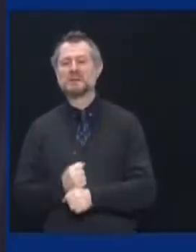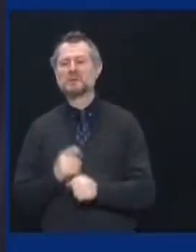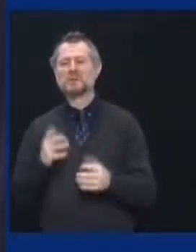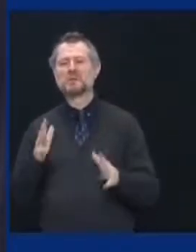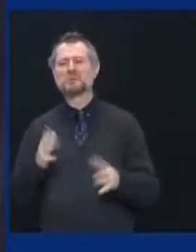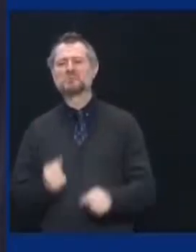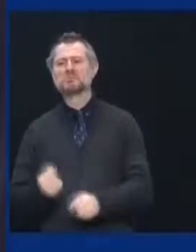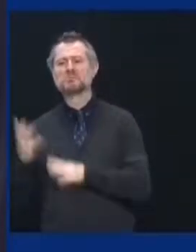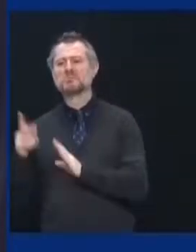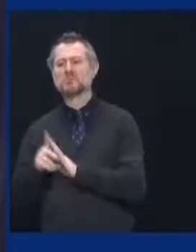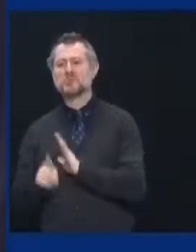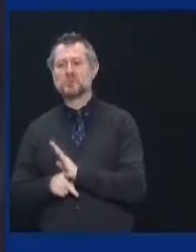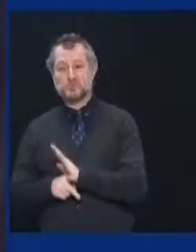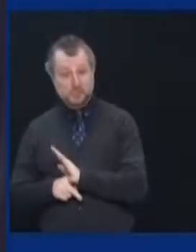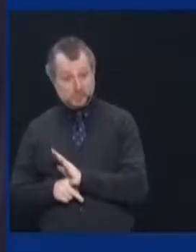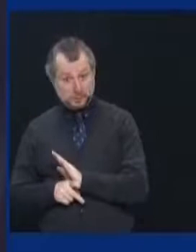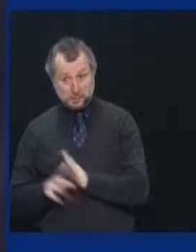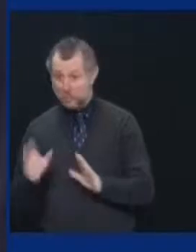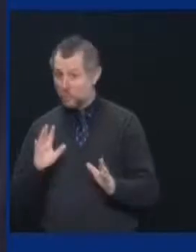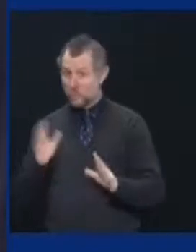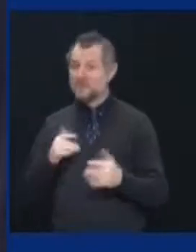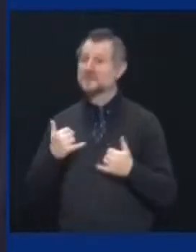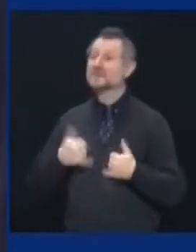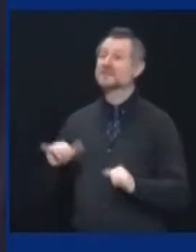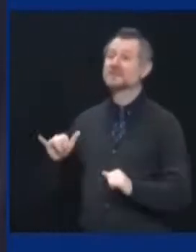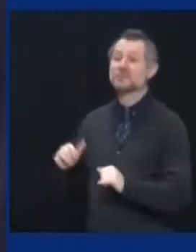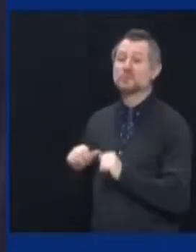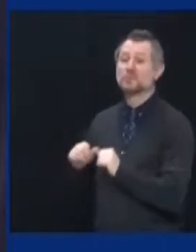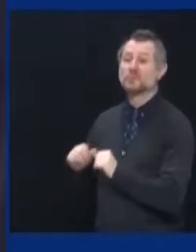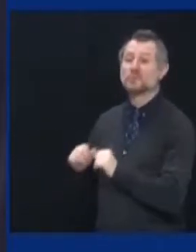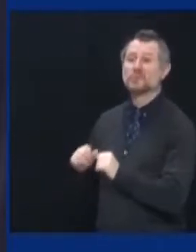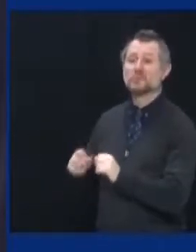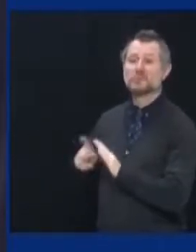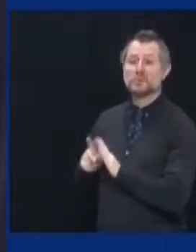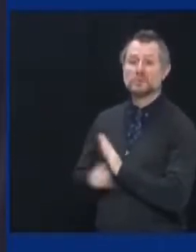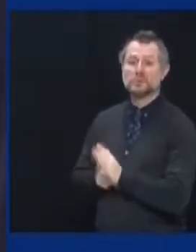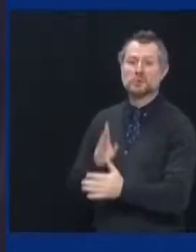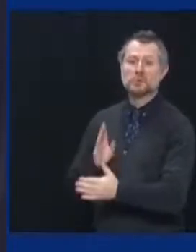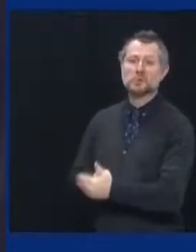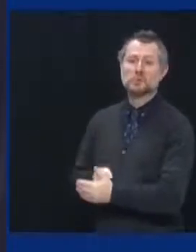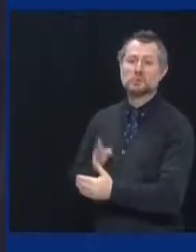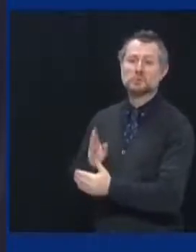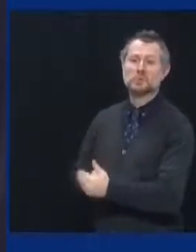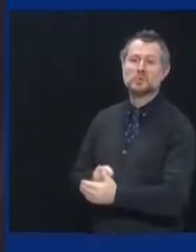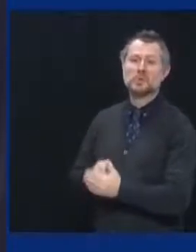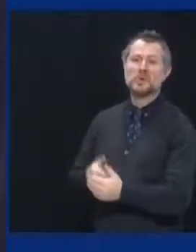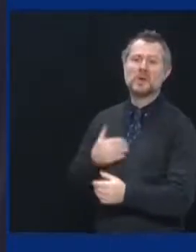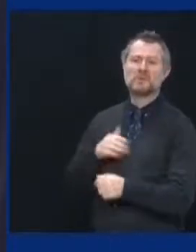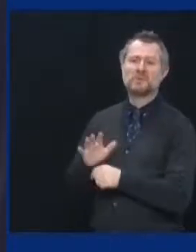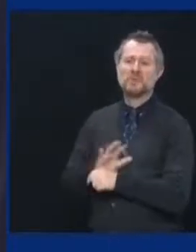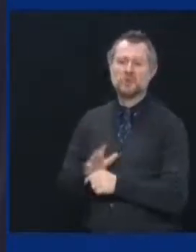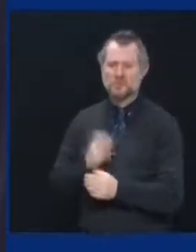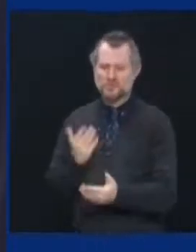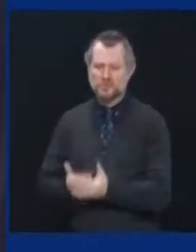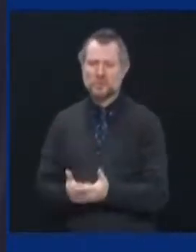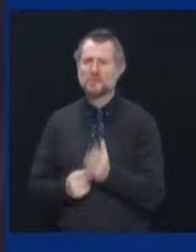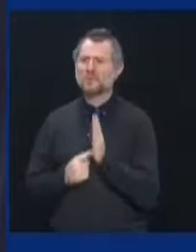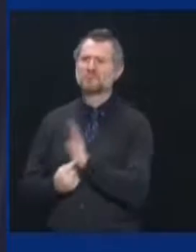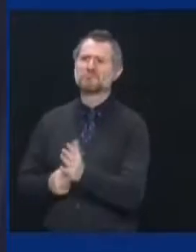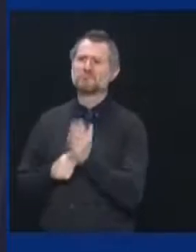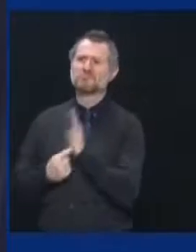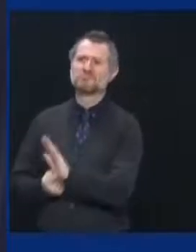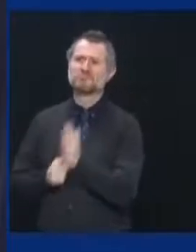And for years, people were saying it wasn't over. And there were lawsuits, and there were videos. So